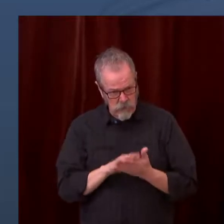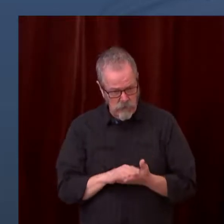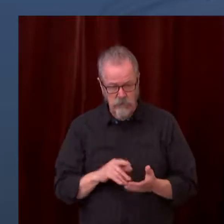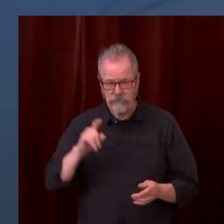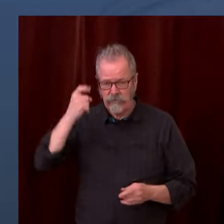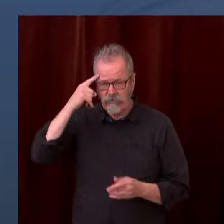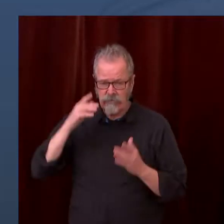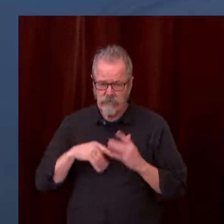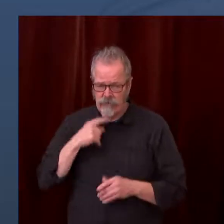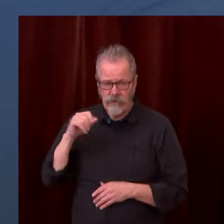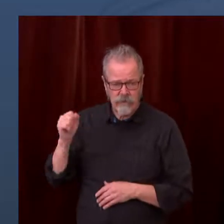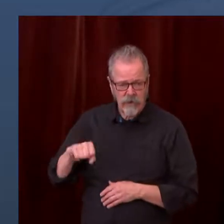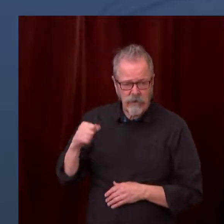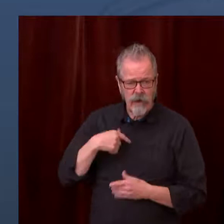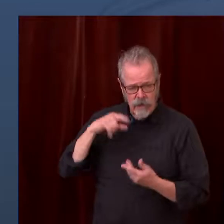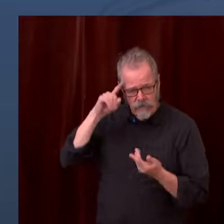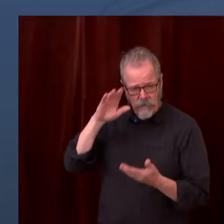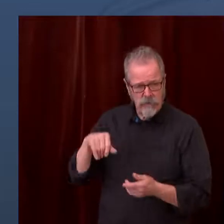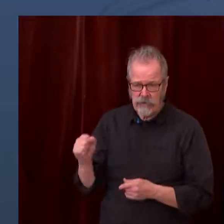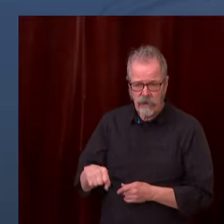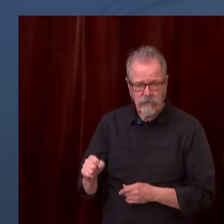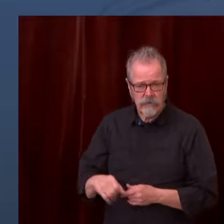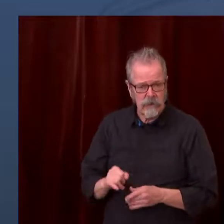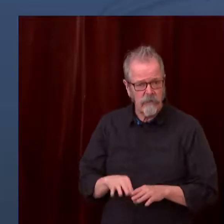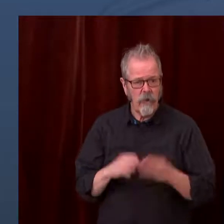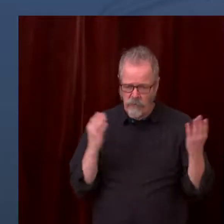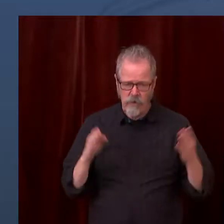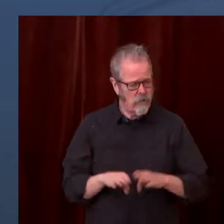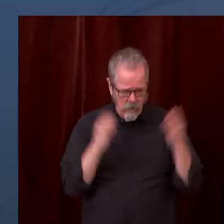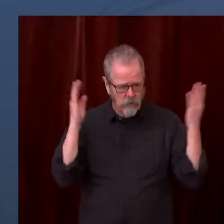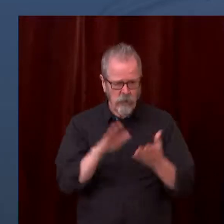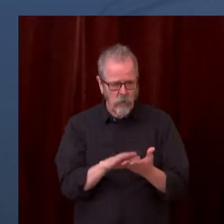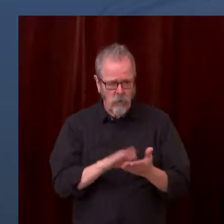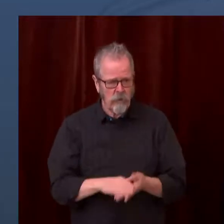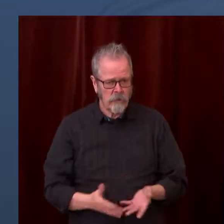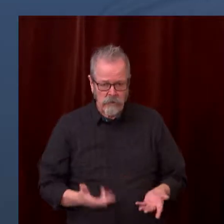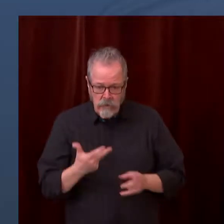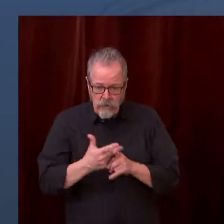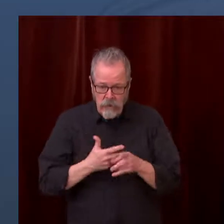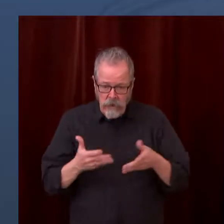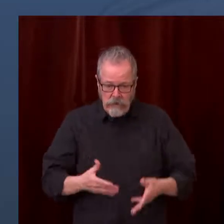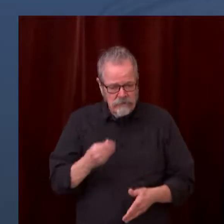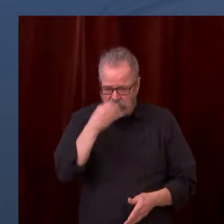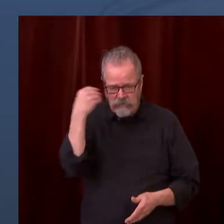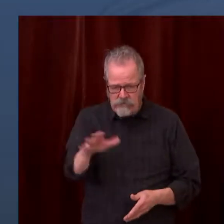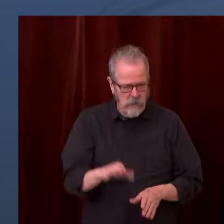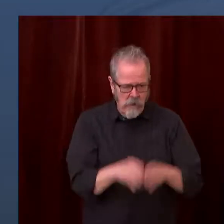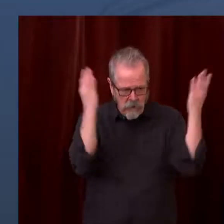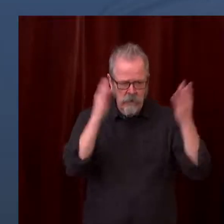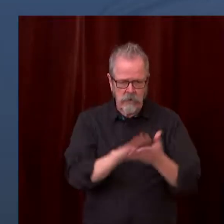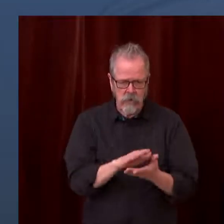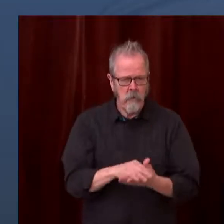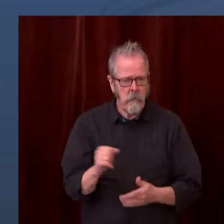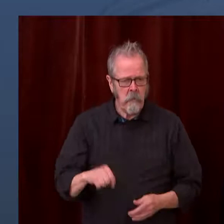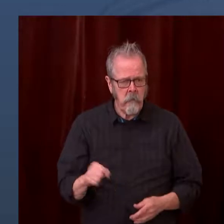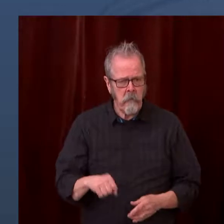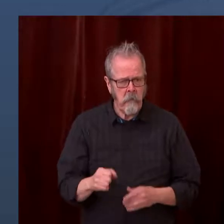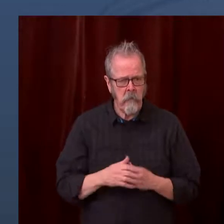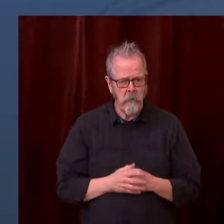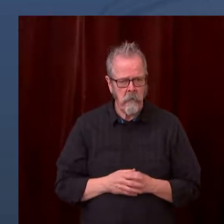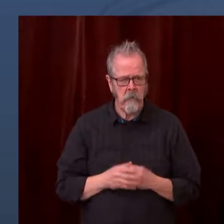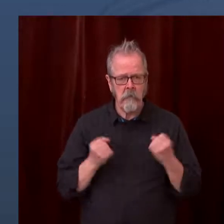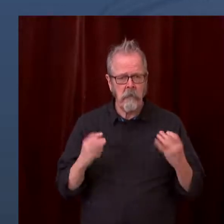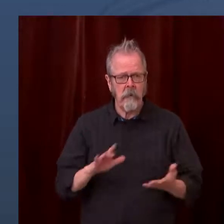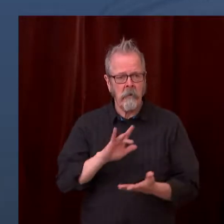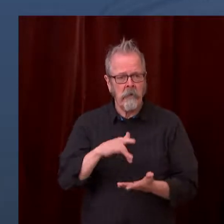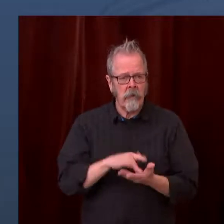of middle schools and dozens of high schools. This can be done when people put their minds to it. And it is not a